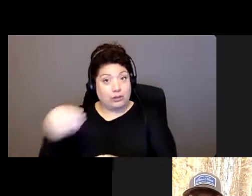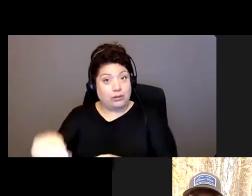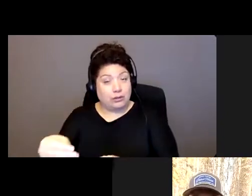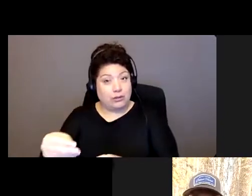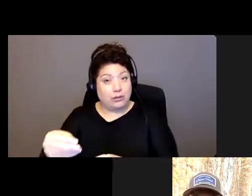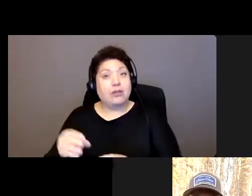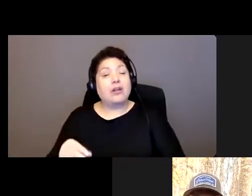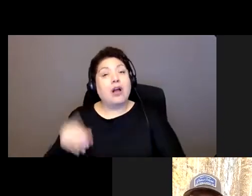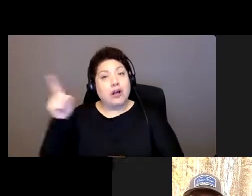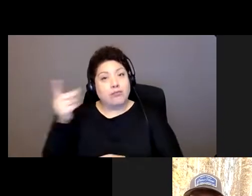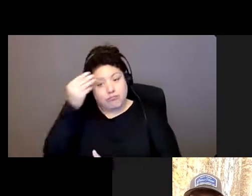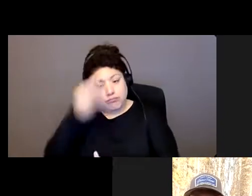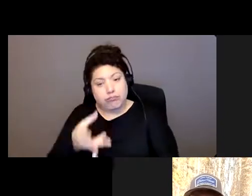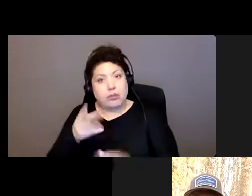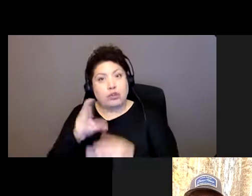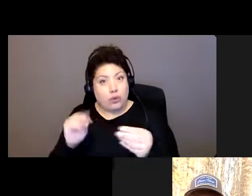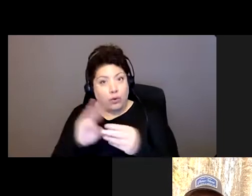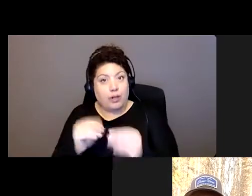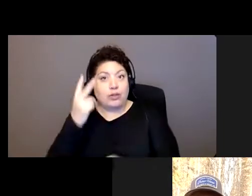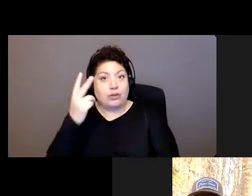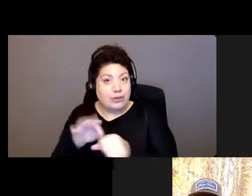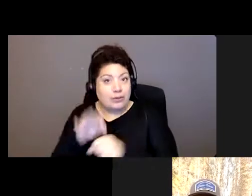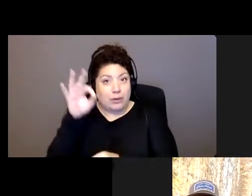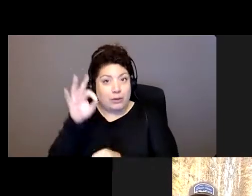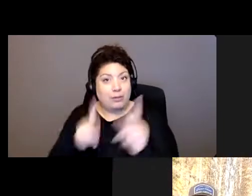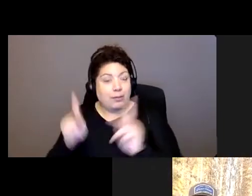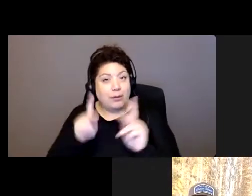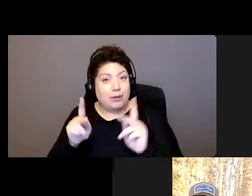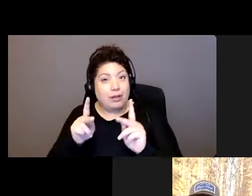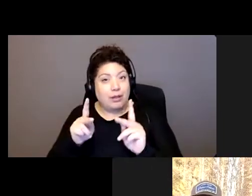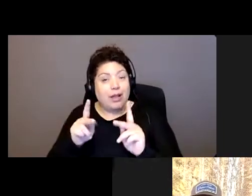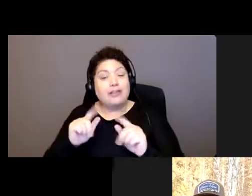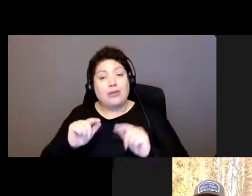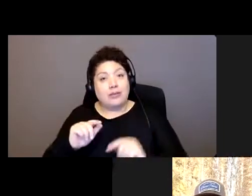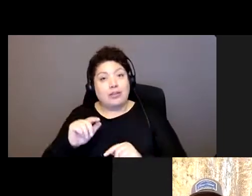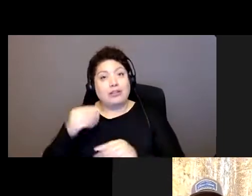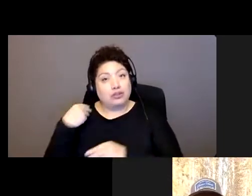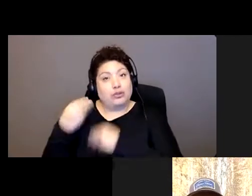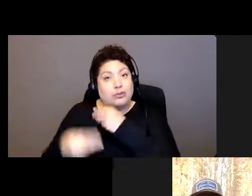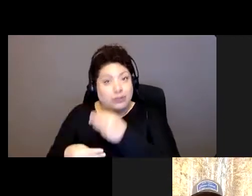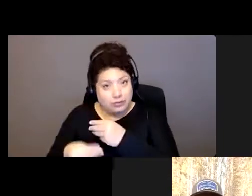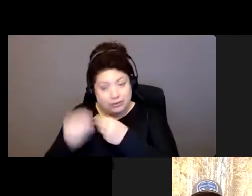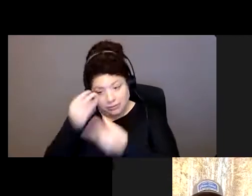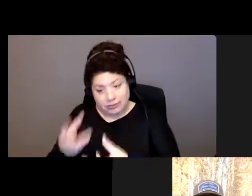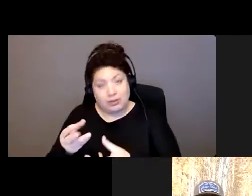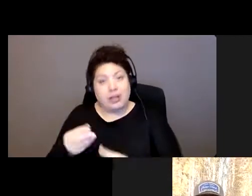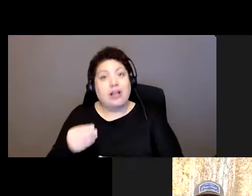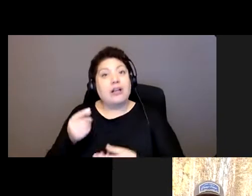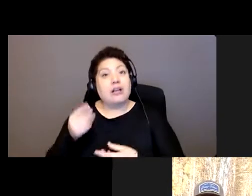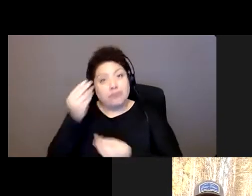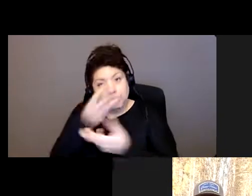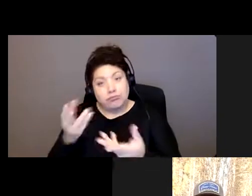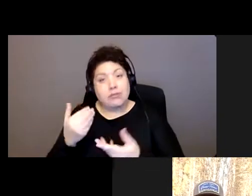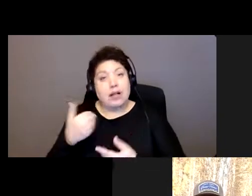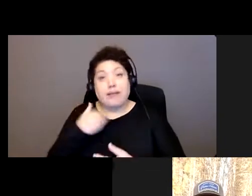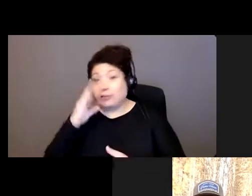told the stories of the two-spirit people that lived with straight people, and people had babies that were